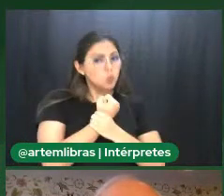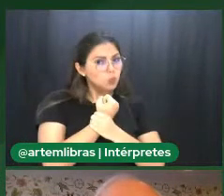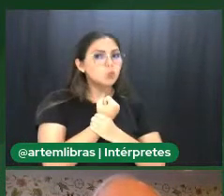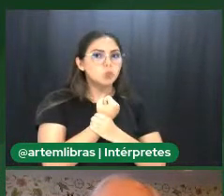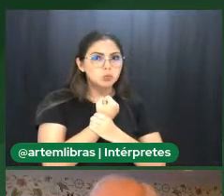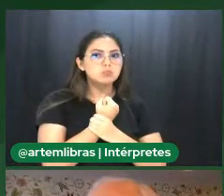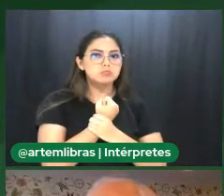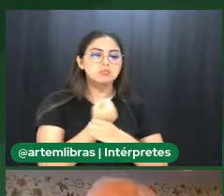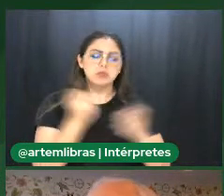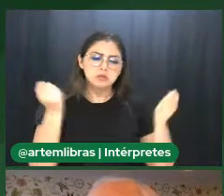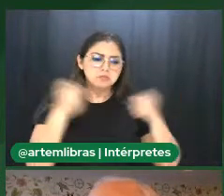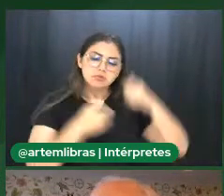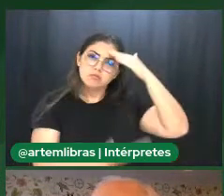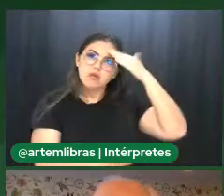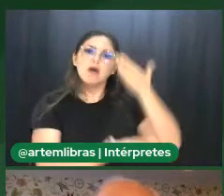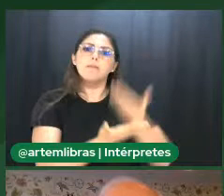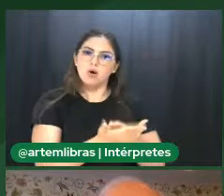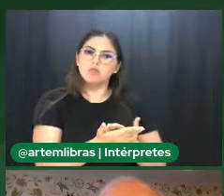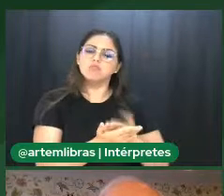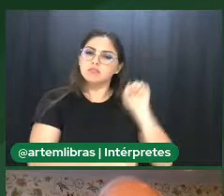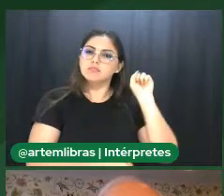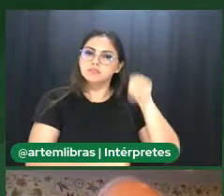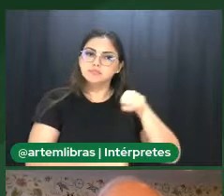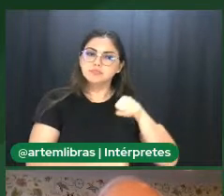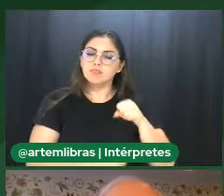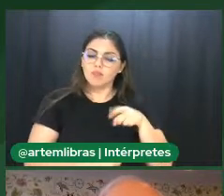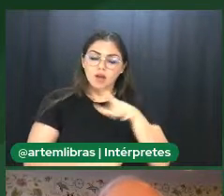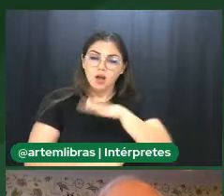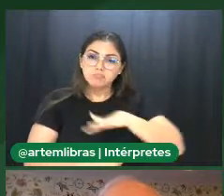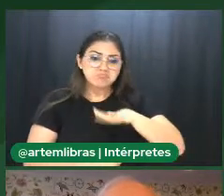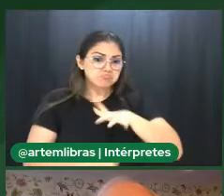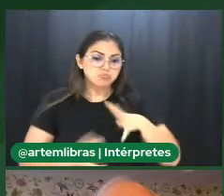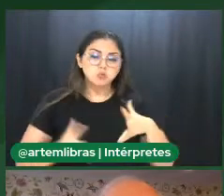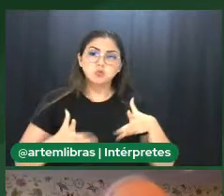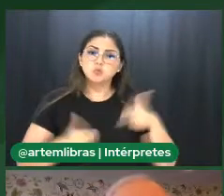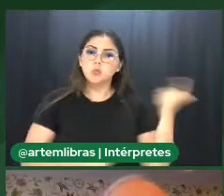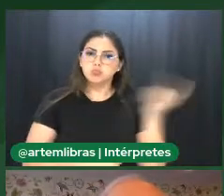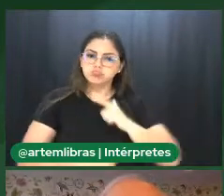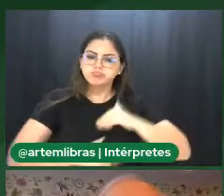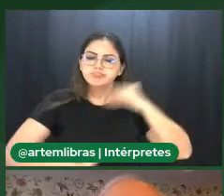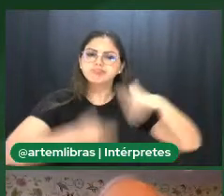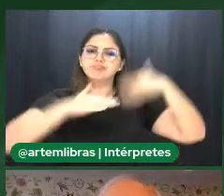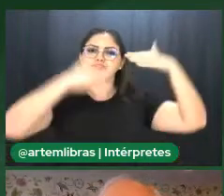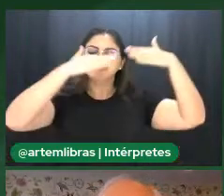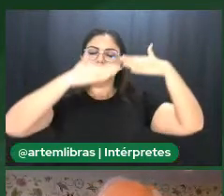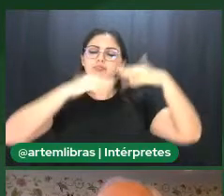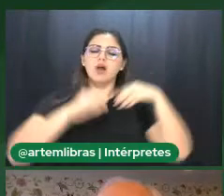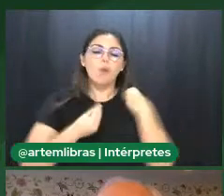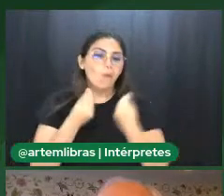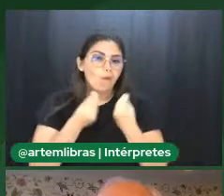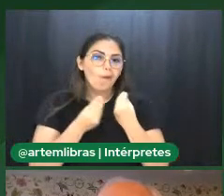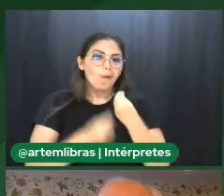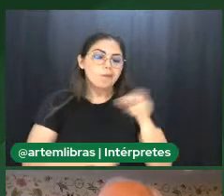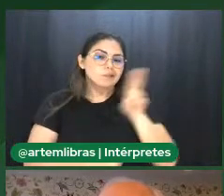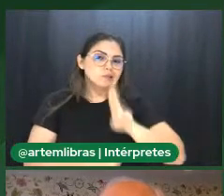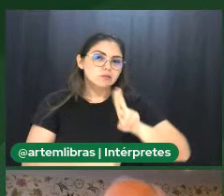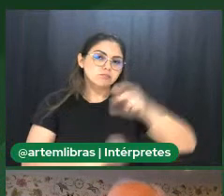AI and machine learning based, and that's going to improve performance and make for a better environment.